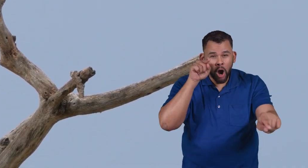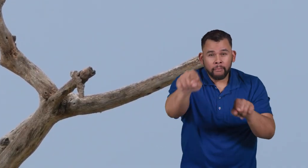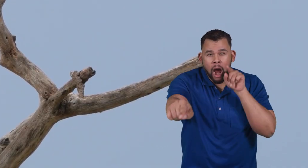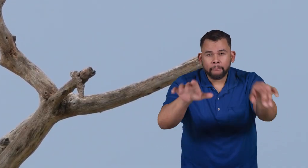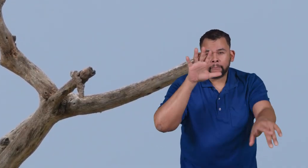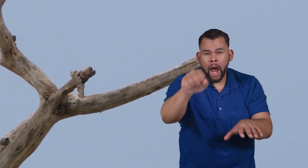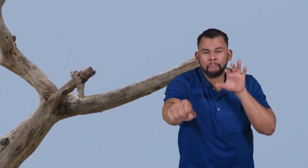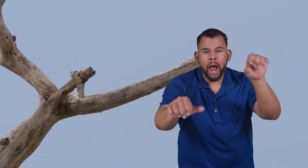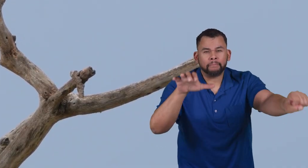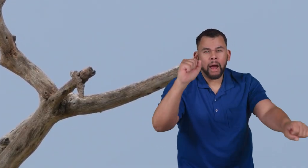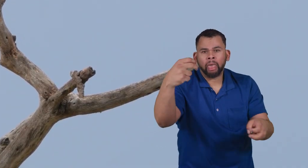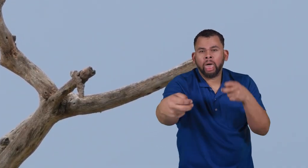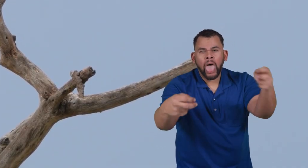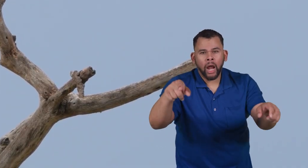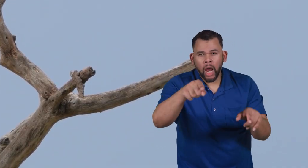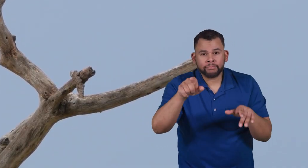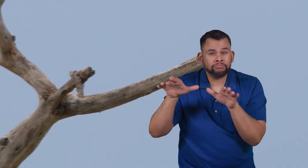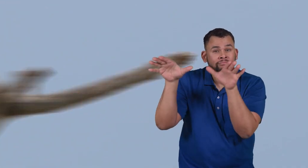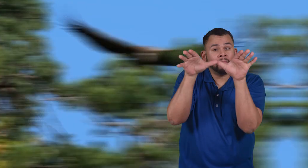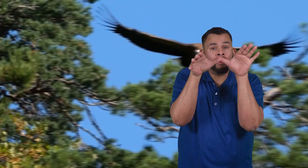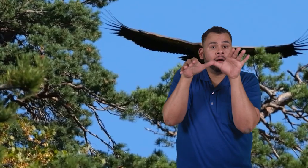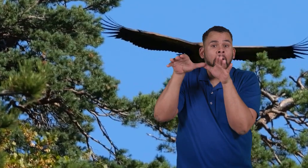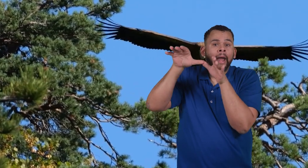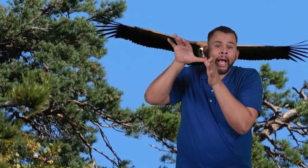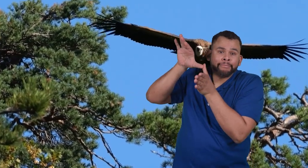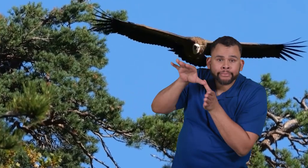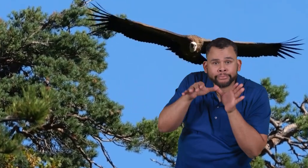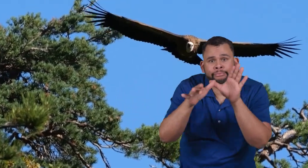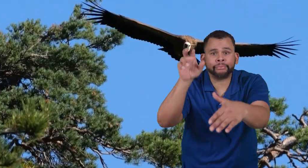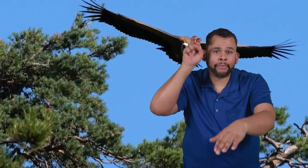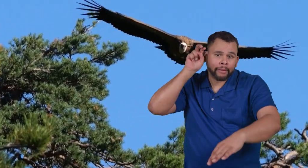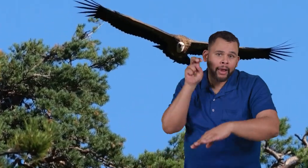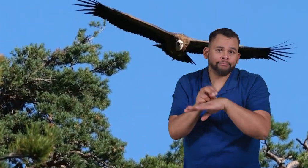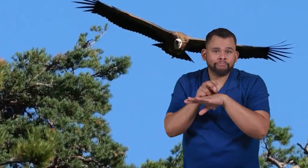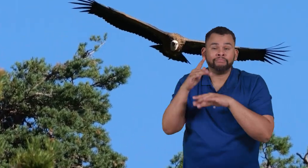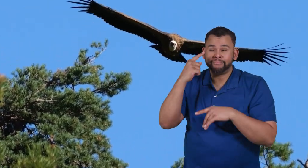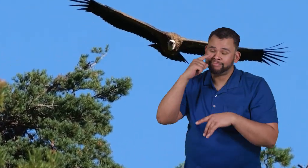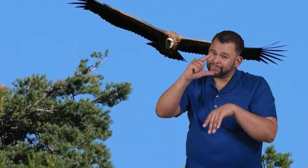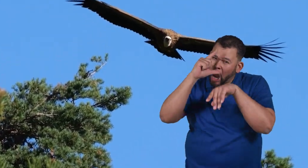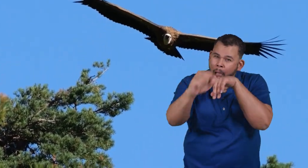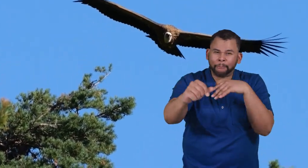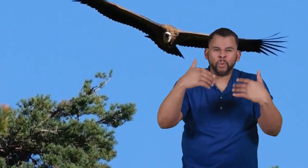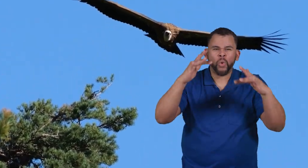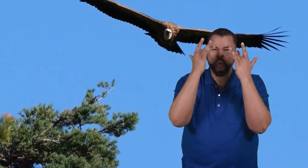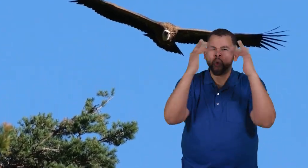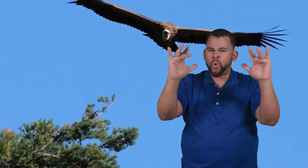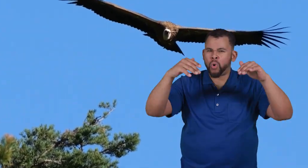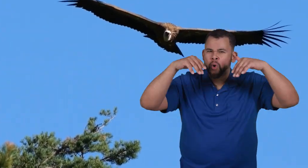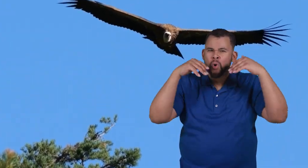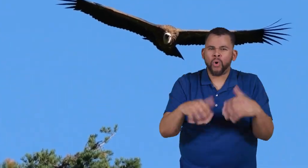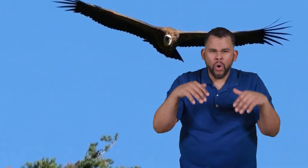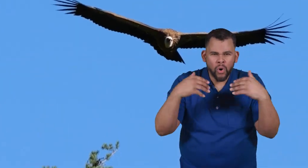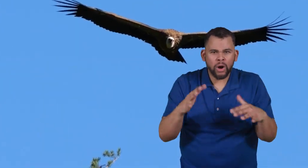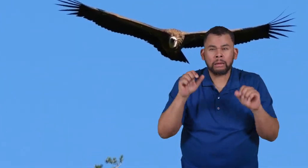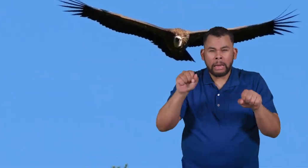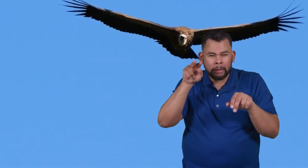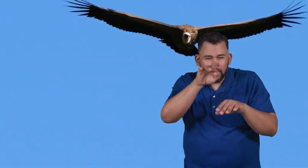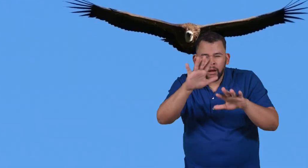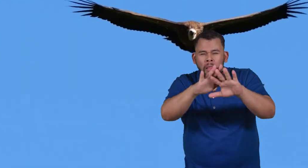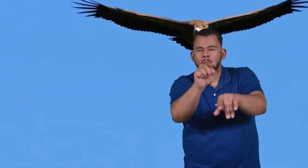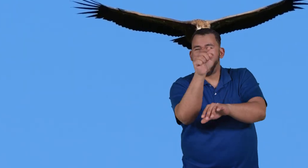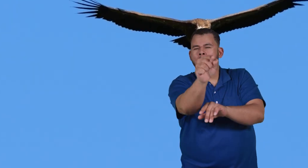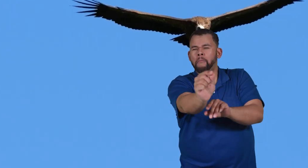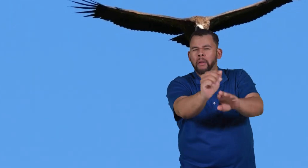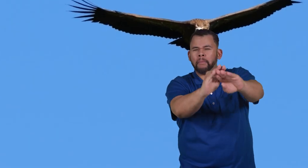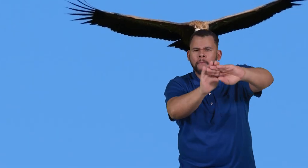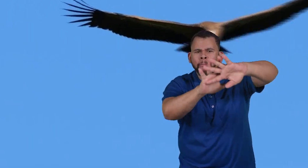which helps them spot carrion from high above. Their vision is so sharp that they can see small details on the ground while